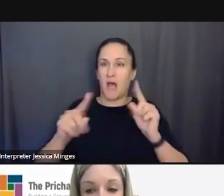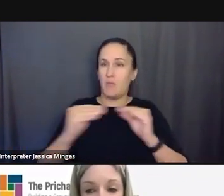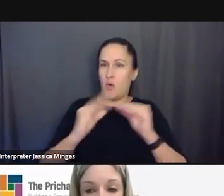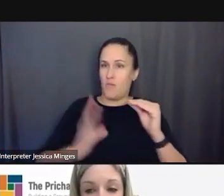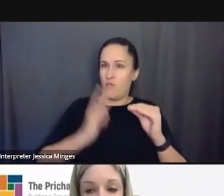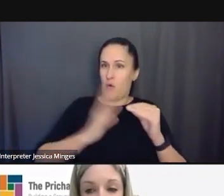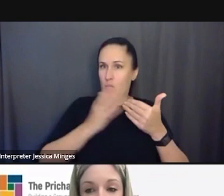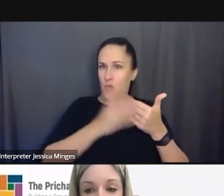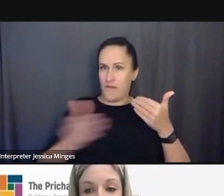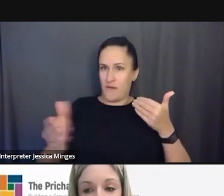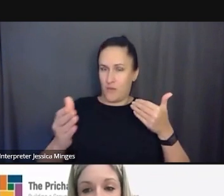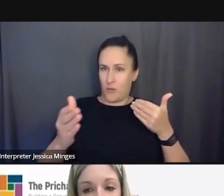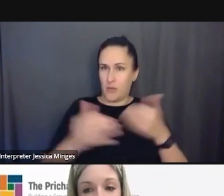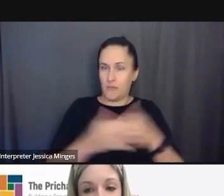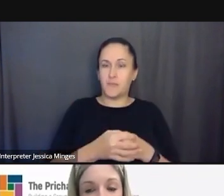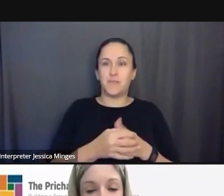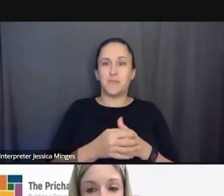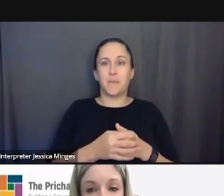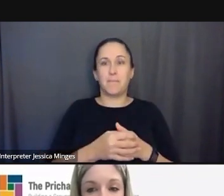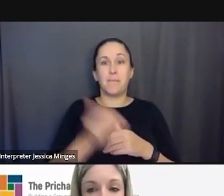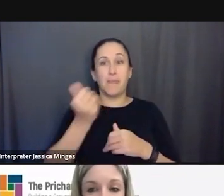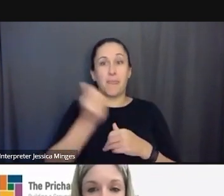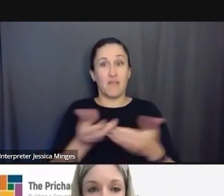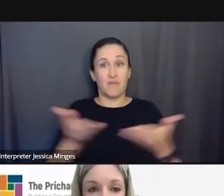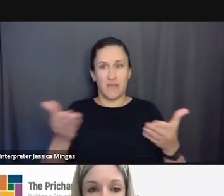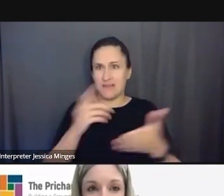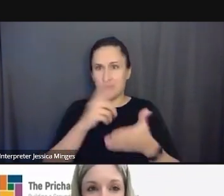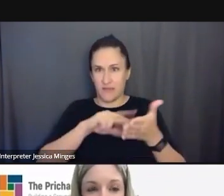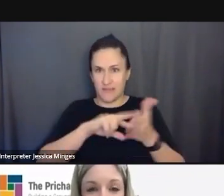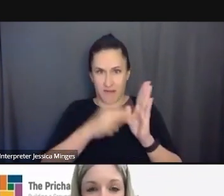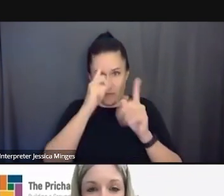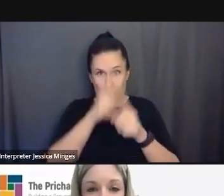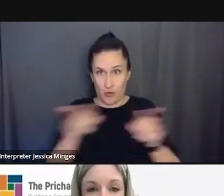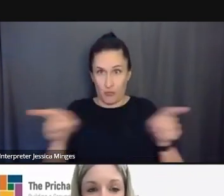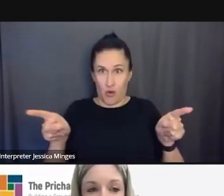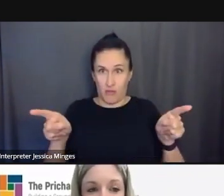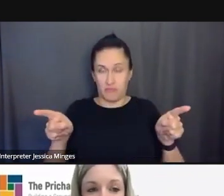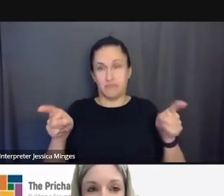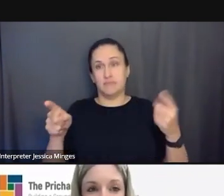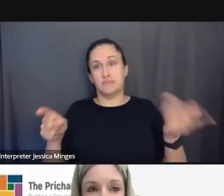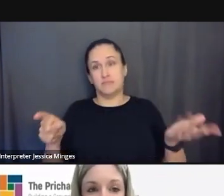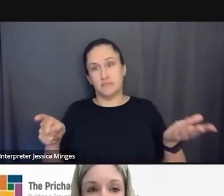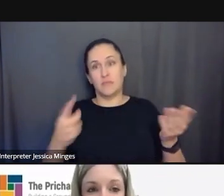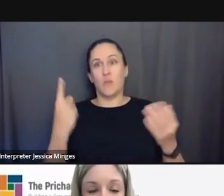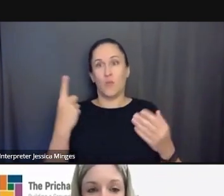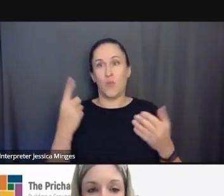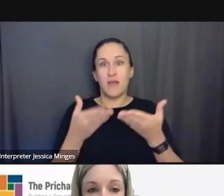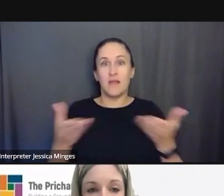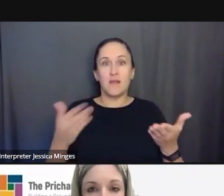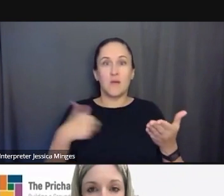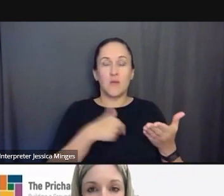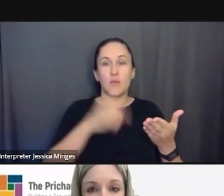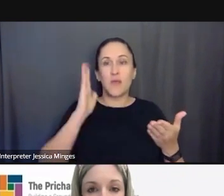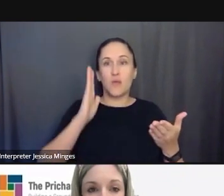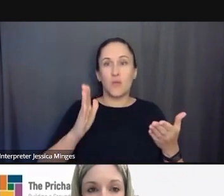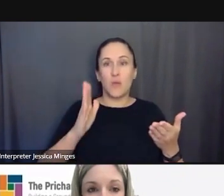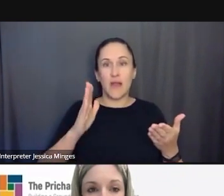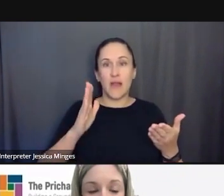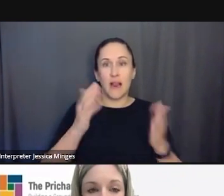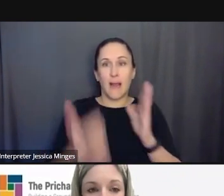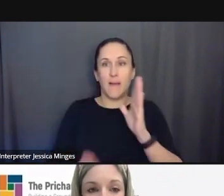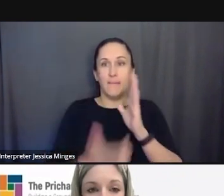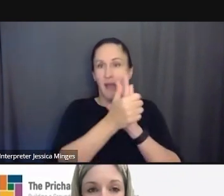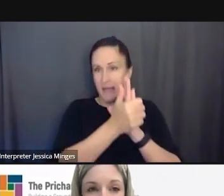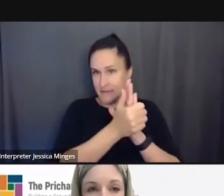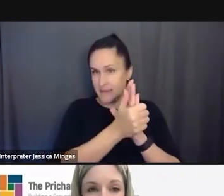forward. So a couple things. So what does that mean for you all? One thing that we are going to amend, we